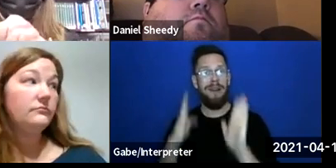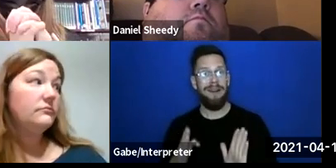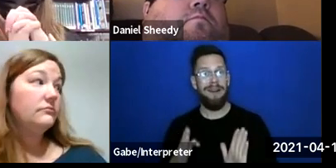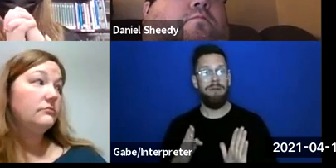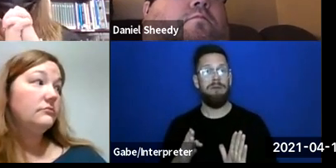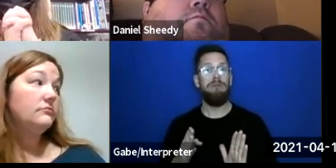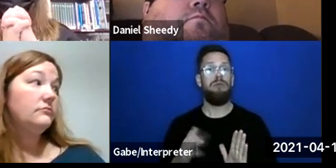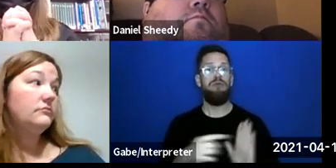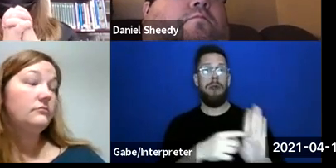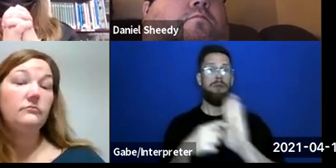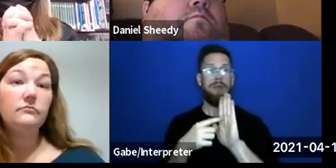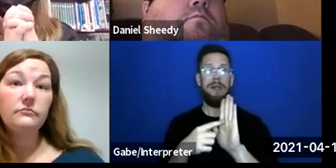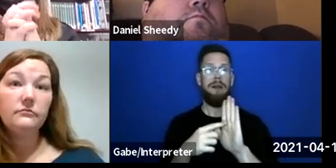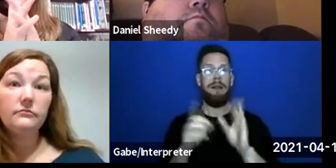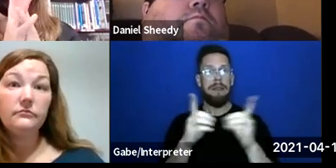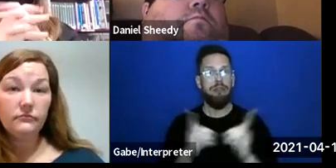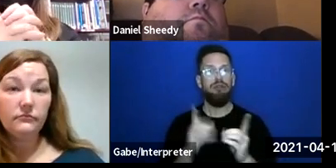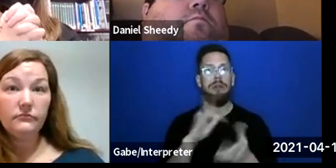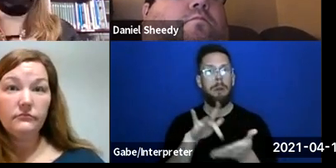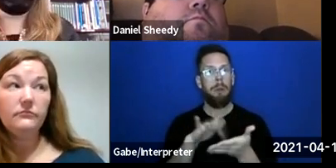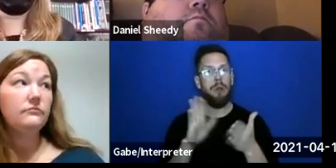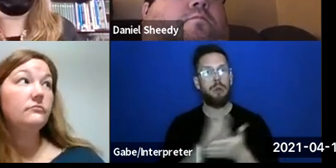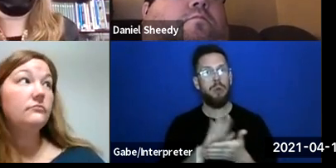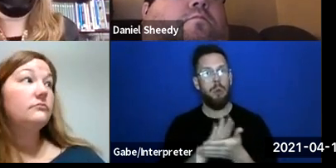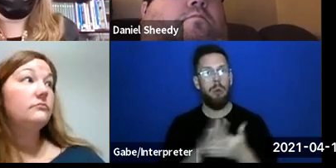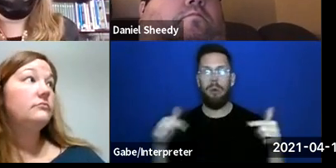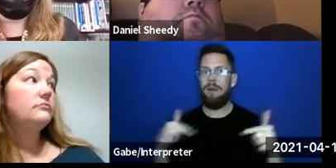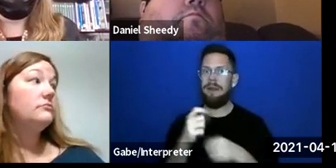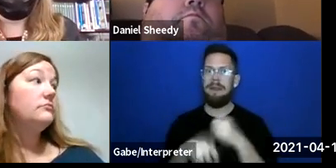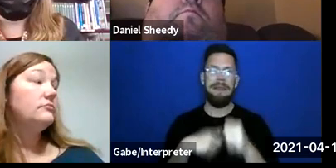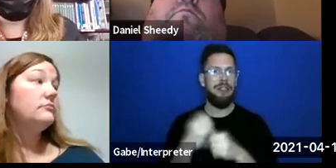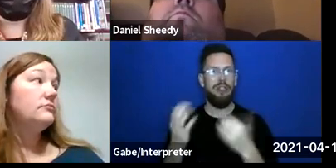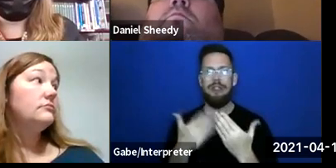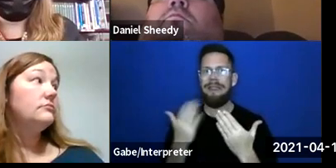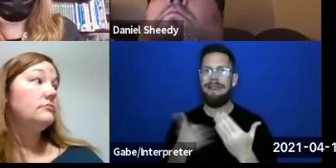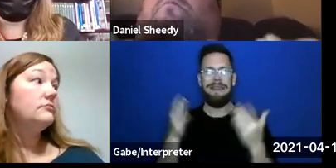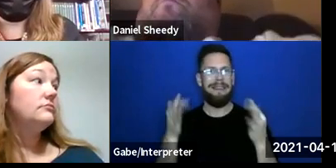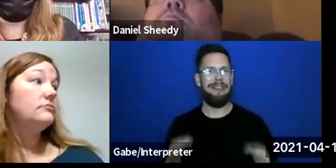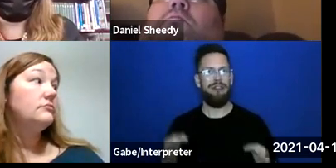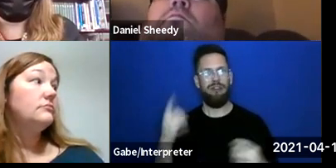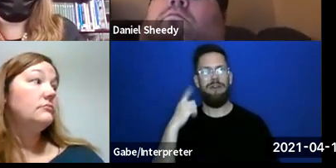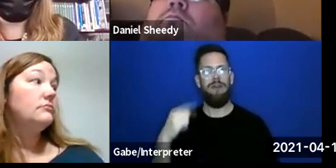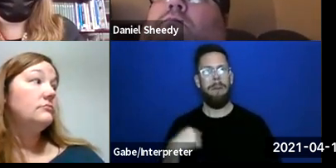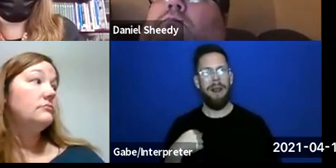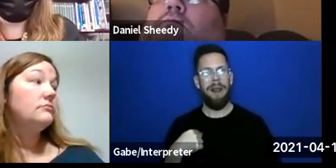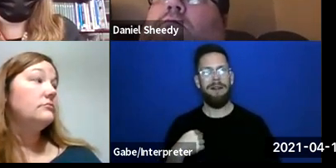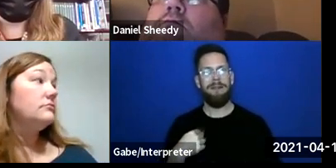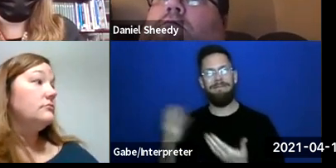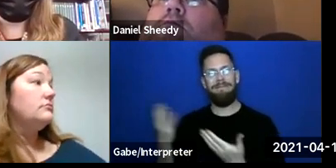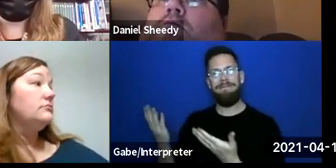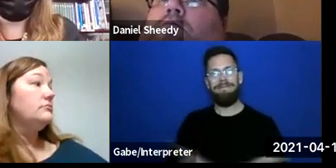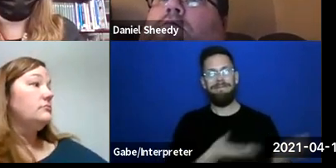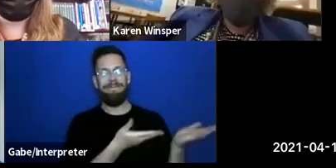to represent the middle school. And so this year it was a pretty easy choice for me because the gentleman sitting to my